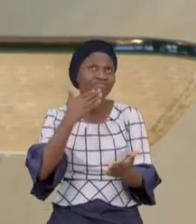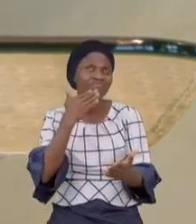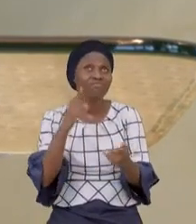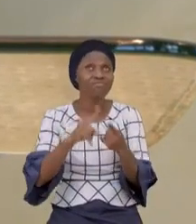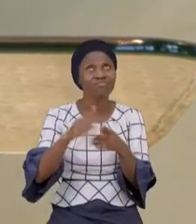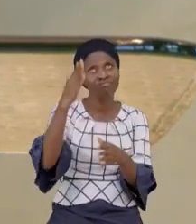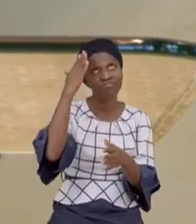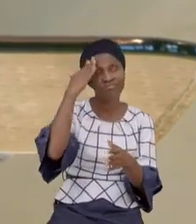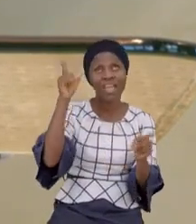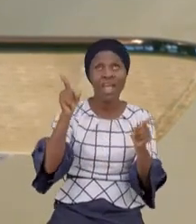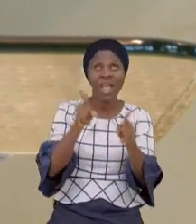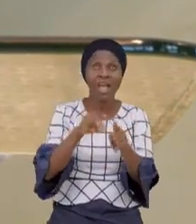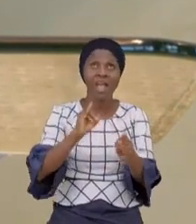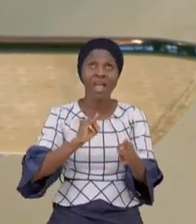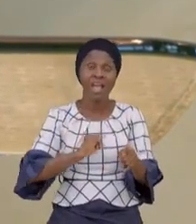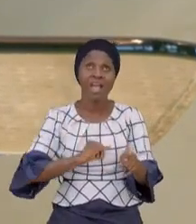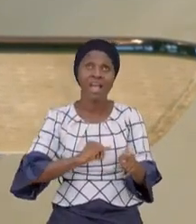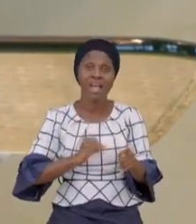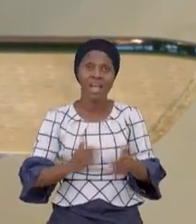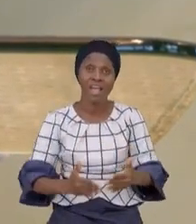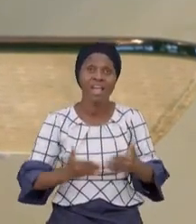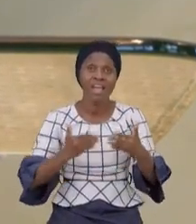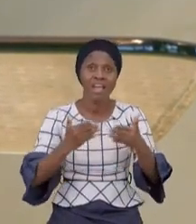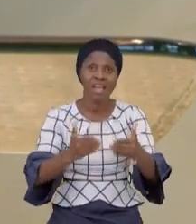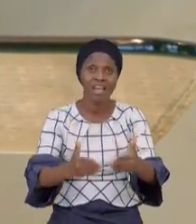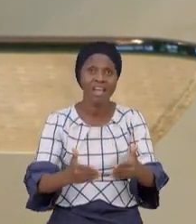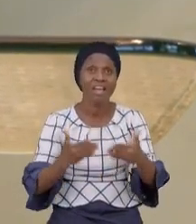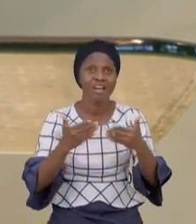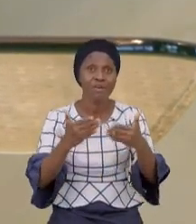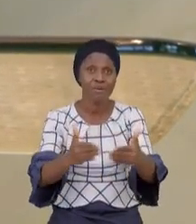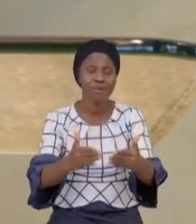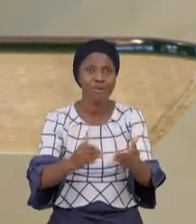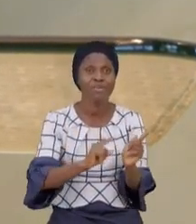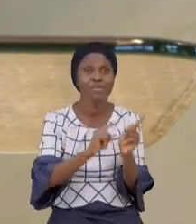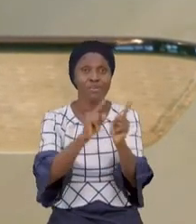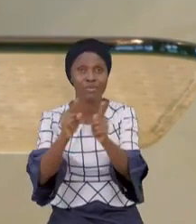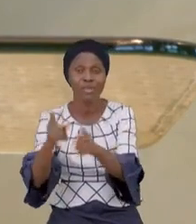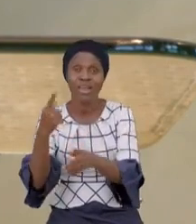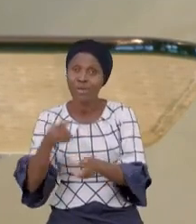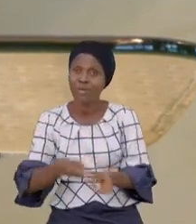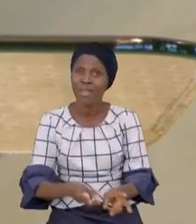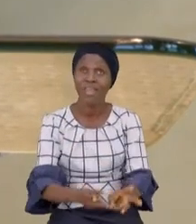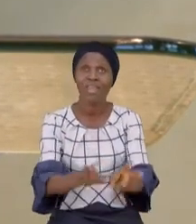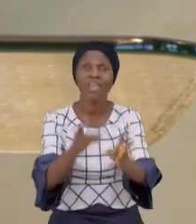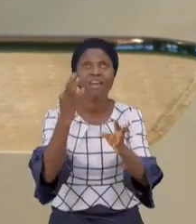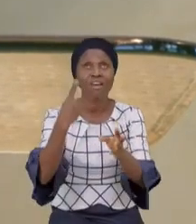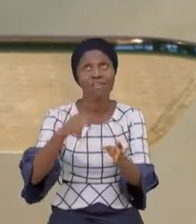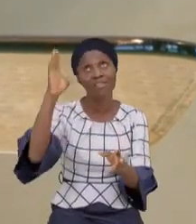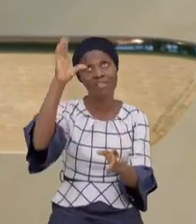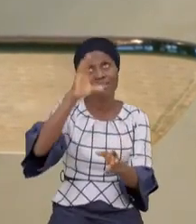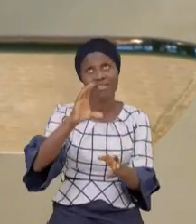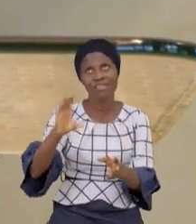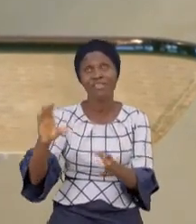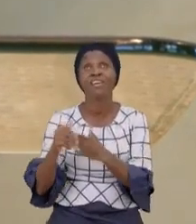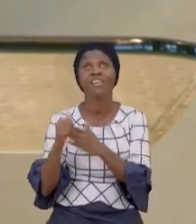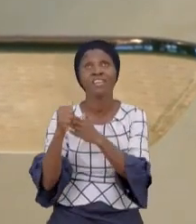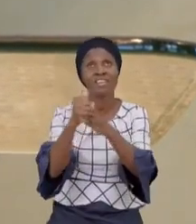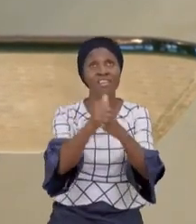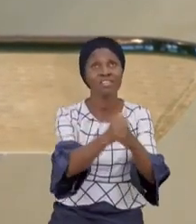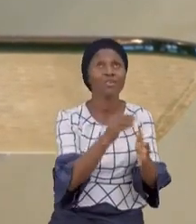onward go. The way of the cross,